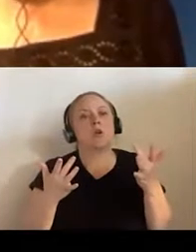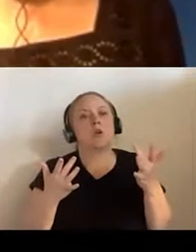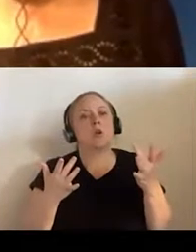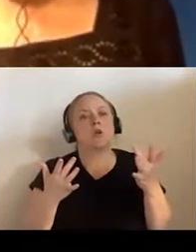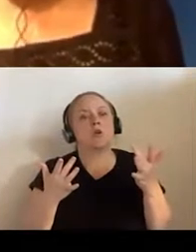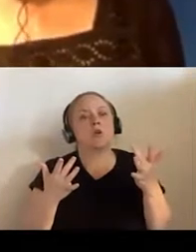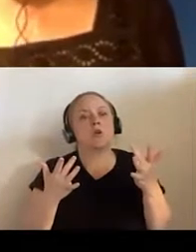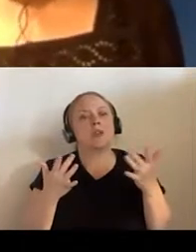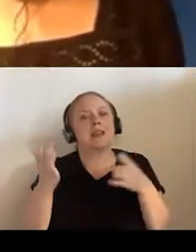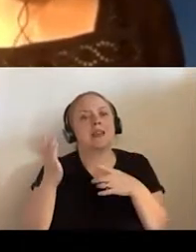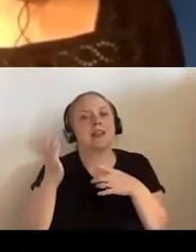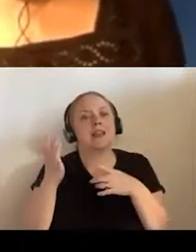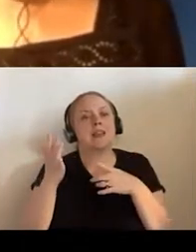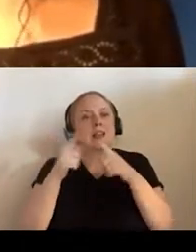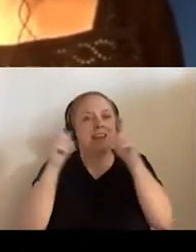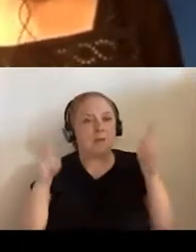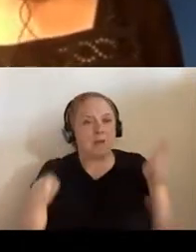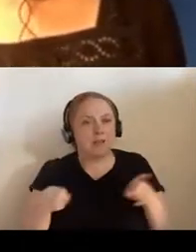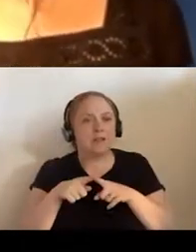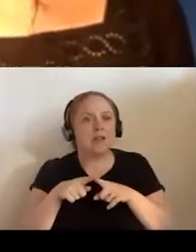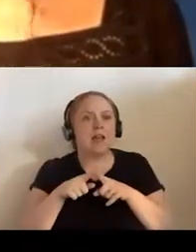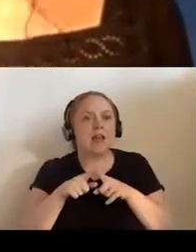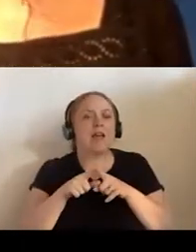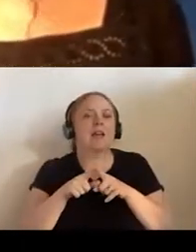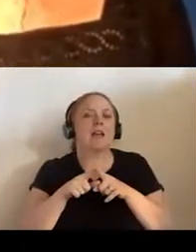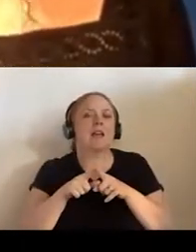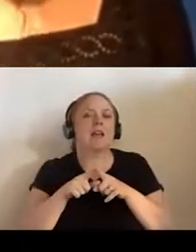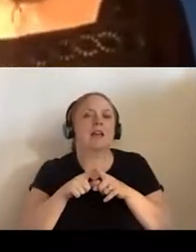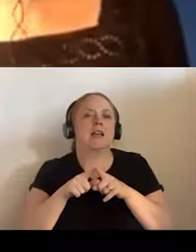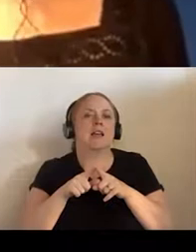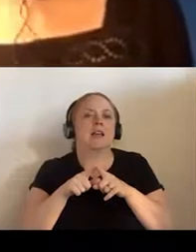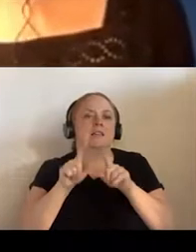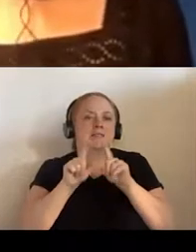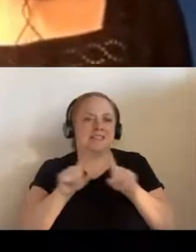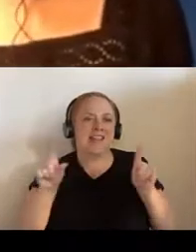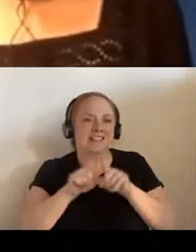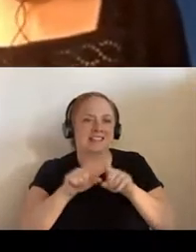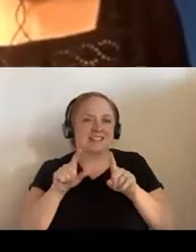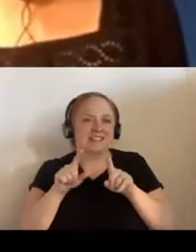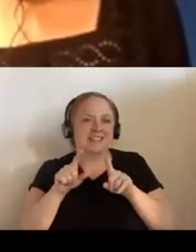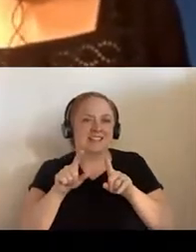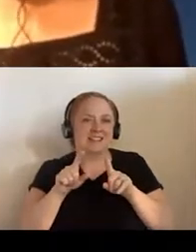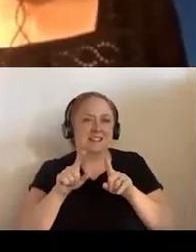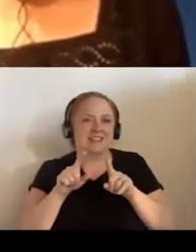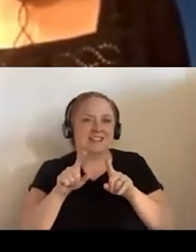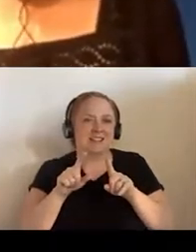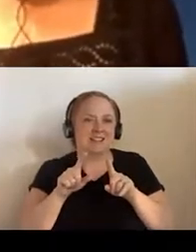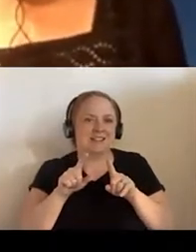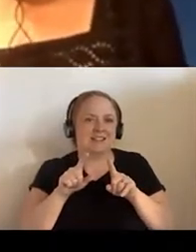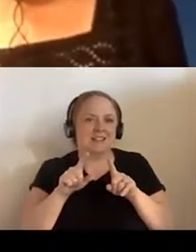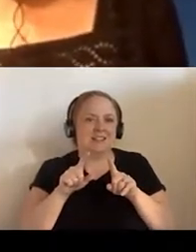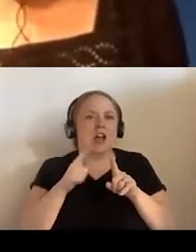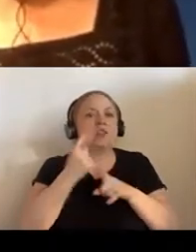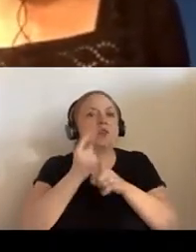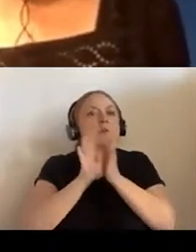of text from text that was referred to by the show Salt by Selena Tompkins. And